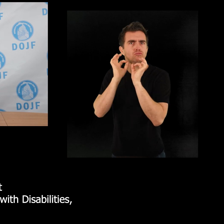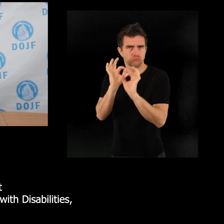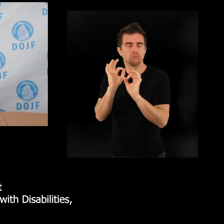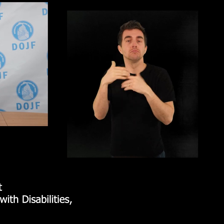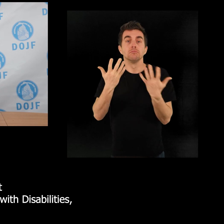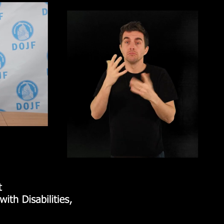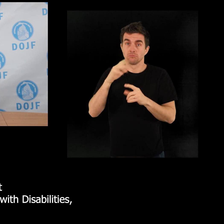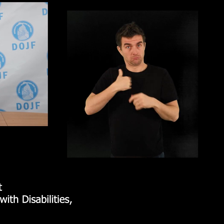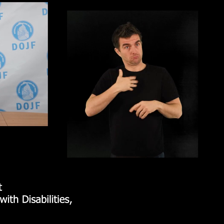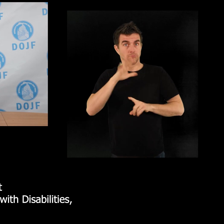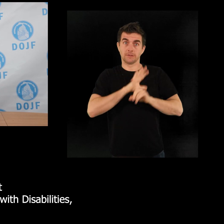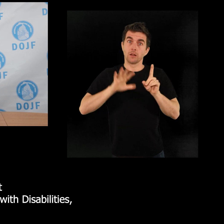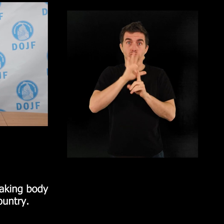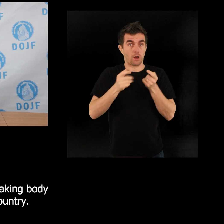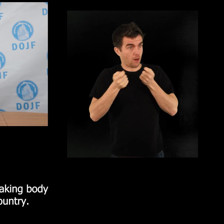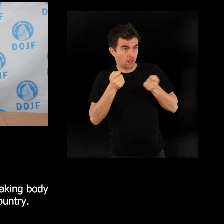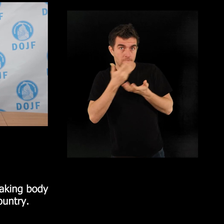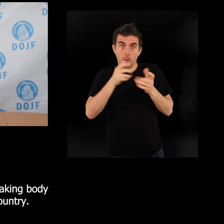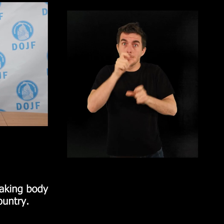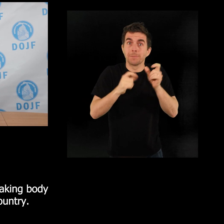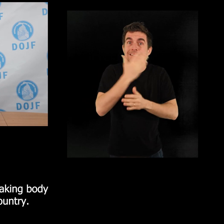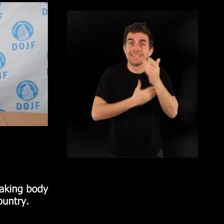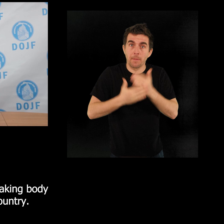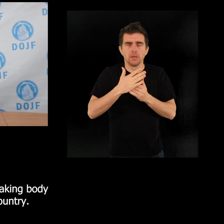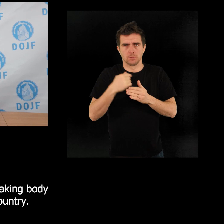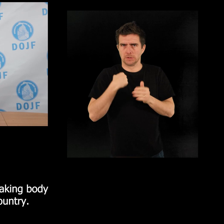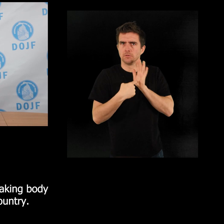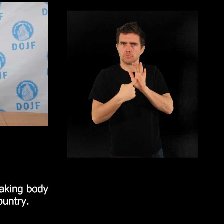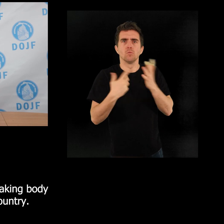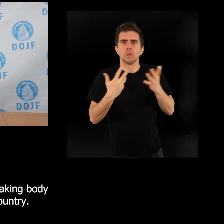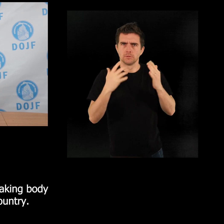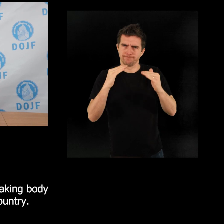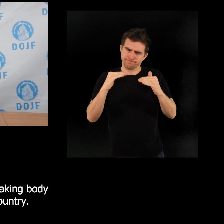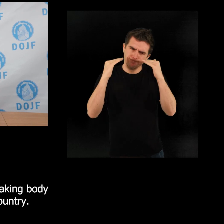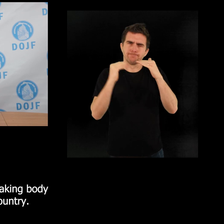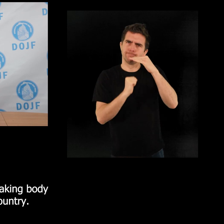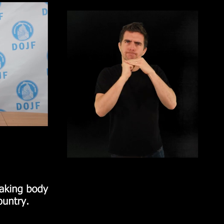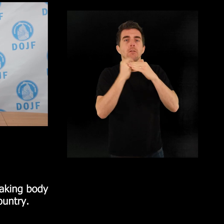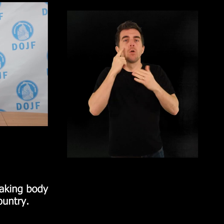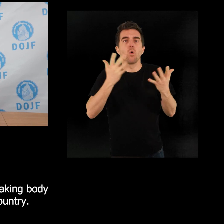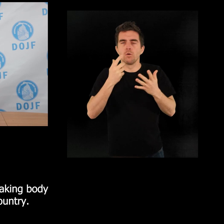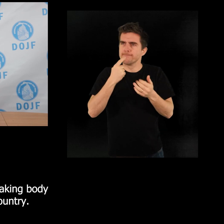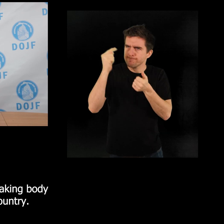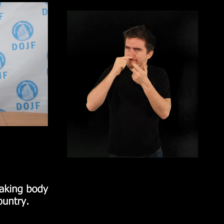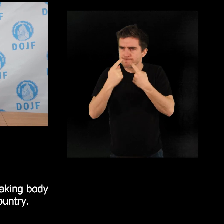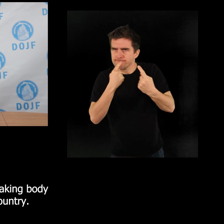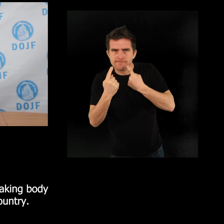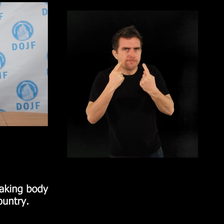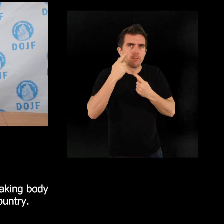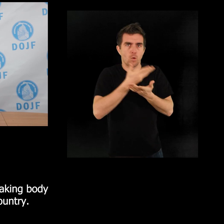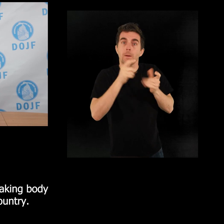Council for Persons with Disability, which is the highest decision-making body on disability issues in the